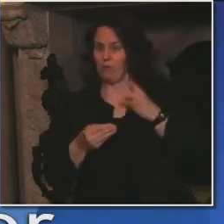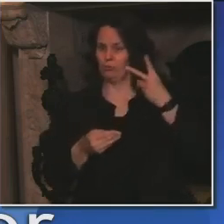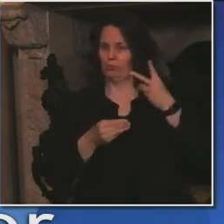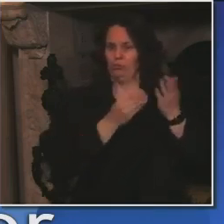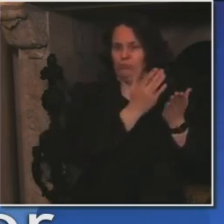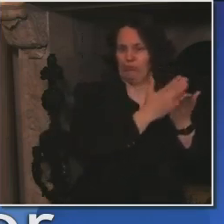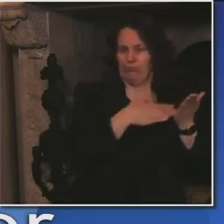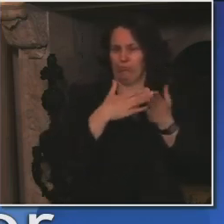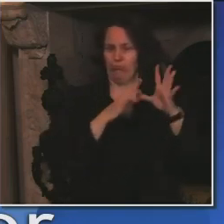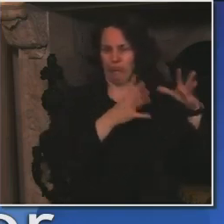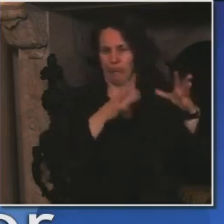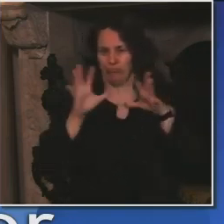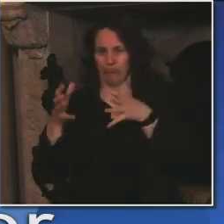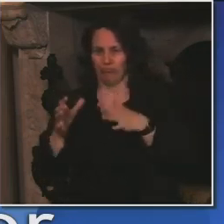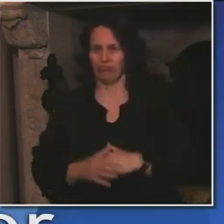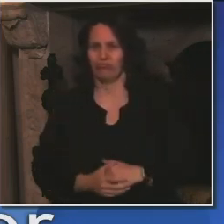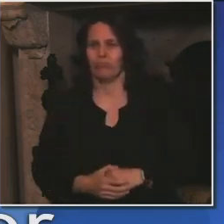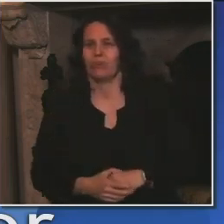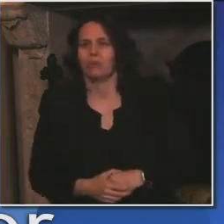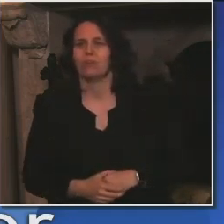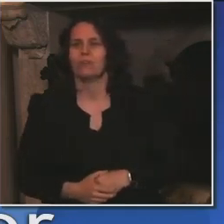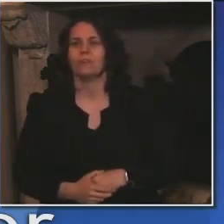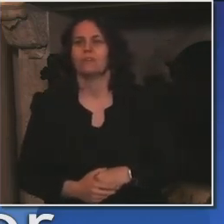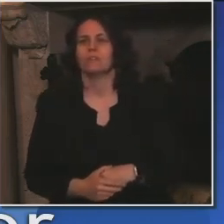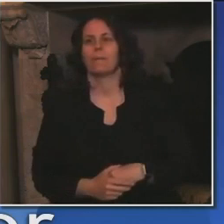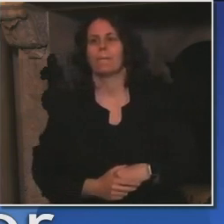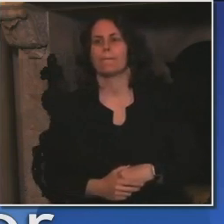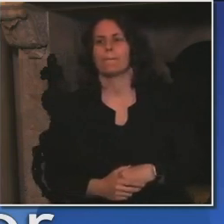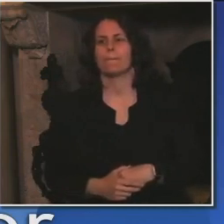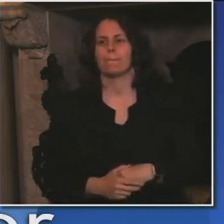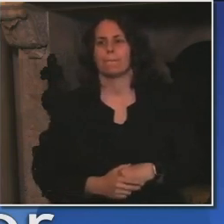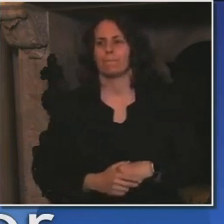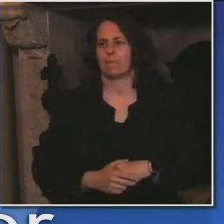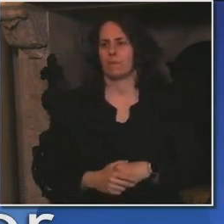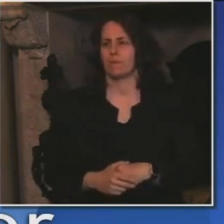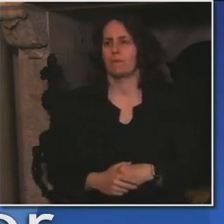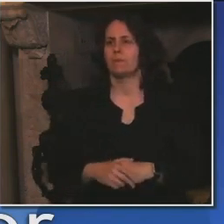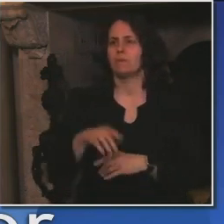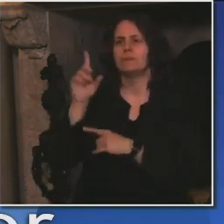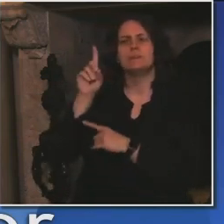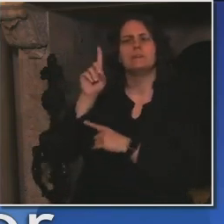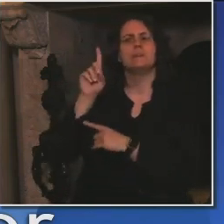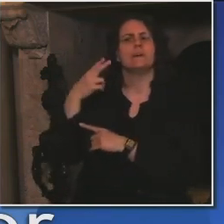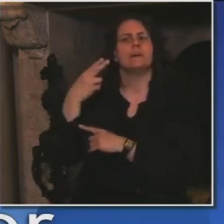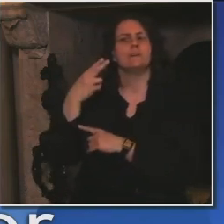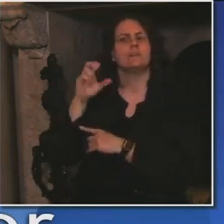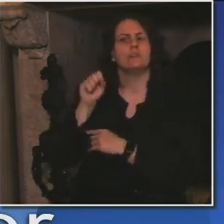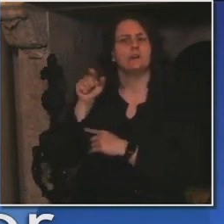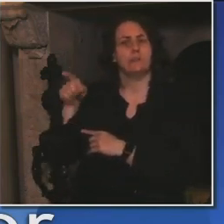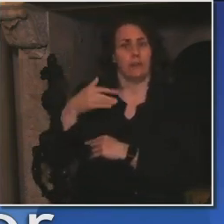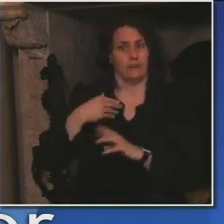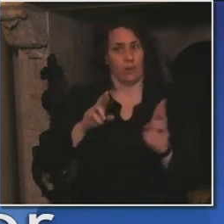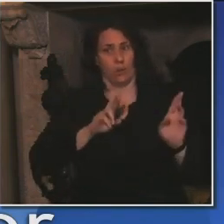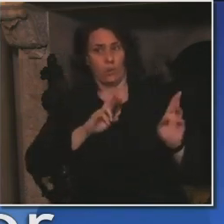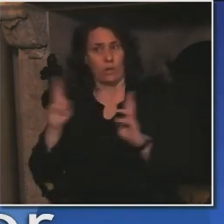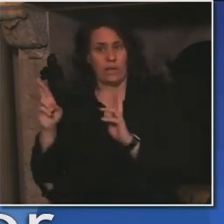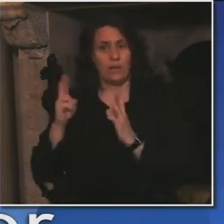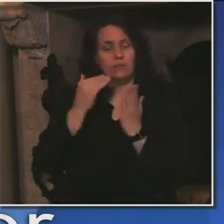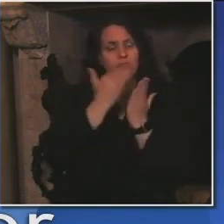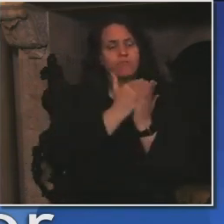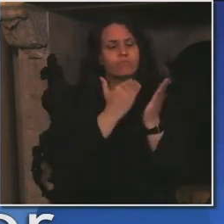What kind of instructions has DHS given to local jurisdictions about assessing the deaths of people who